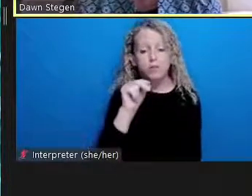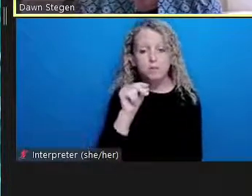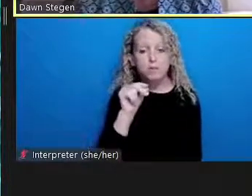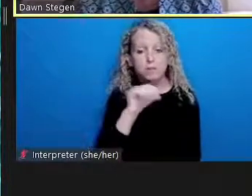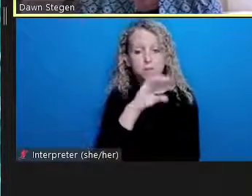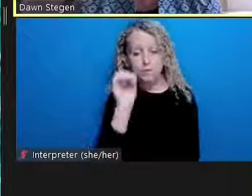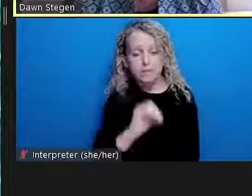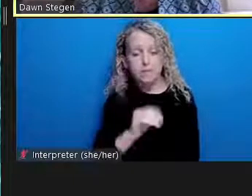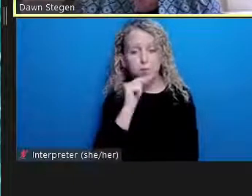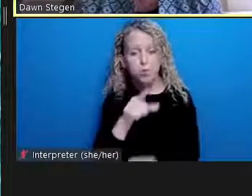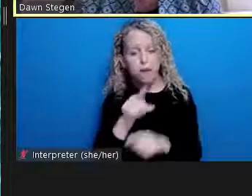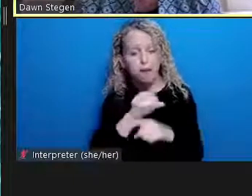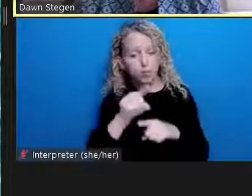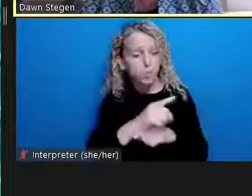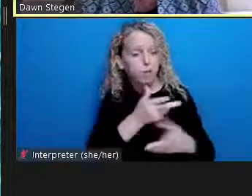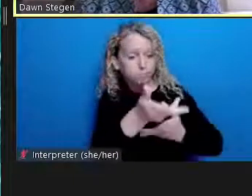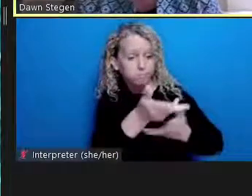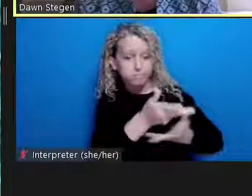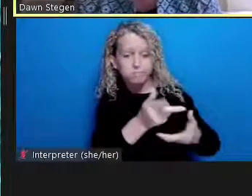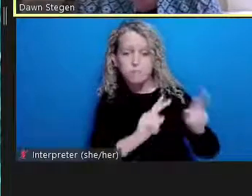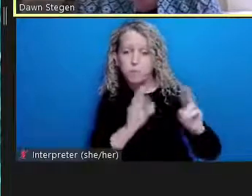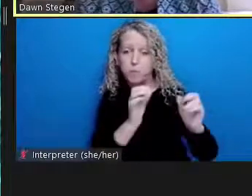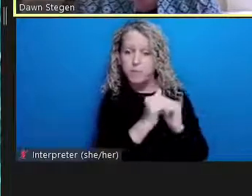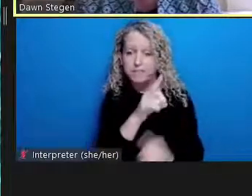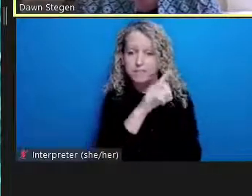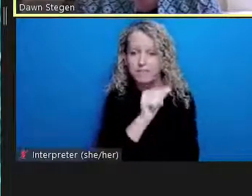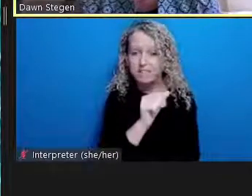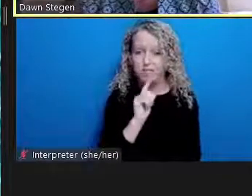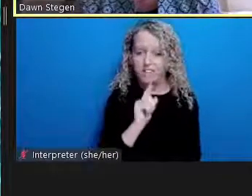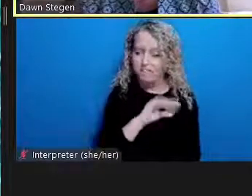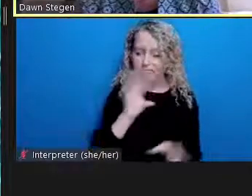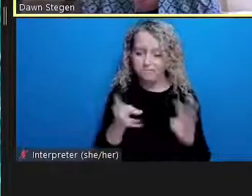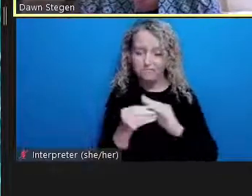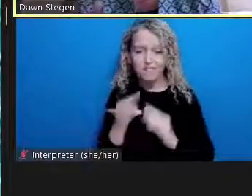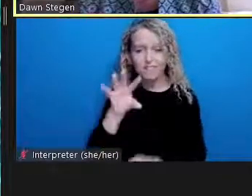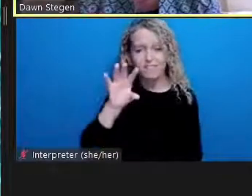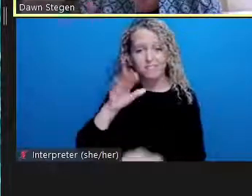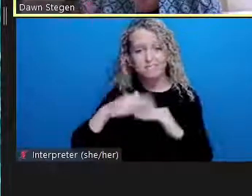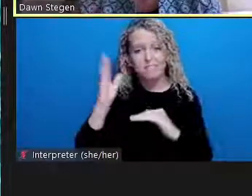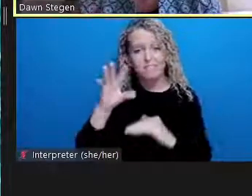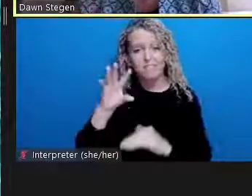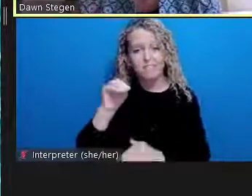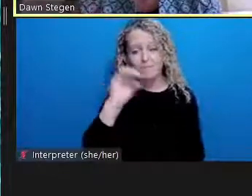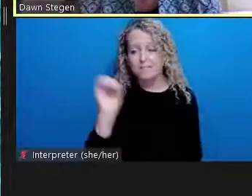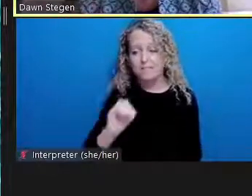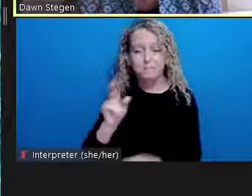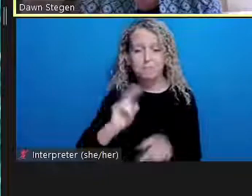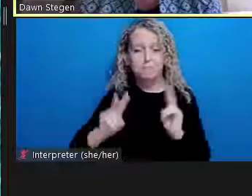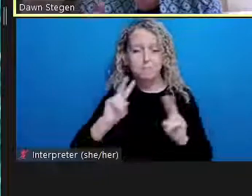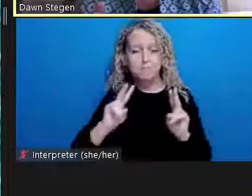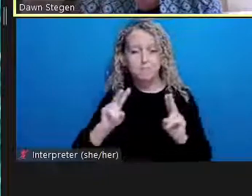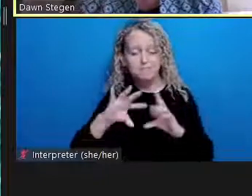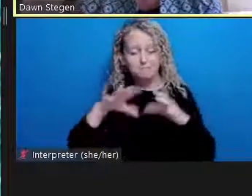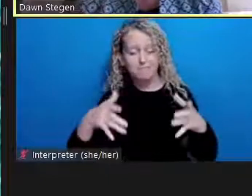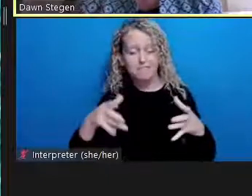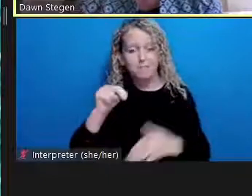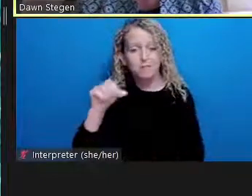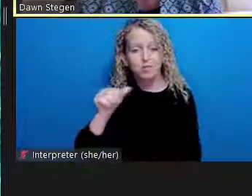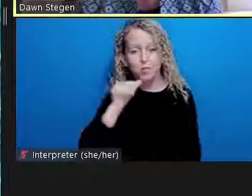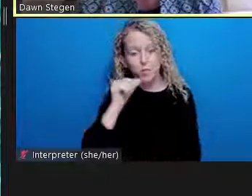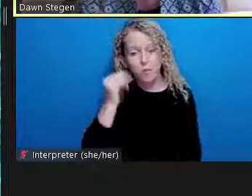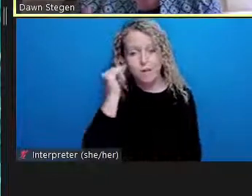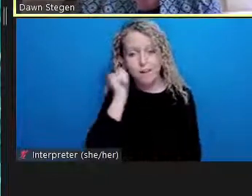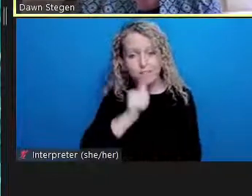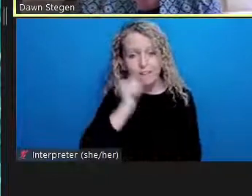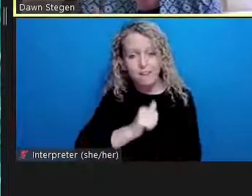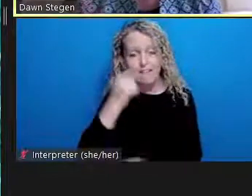interact weekly with someone with a disability. Well, that's over 50% of our population making choices daily on accessible